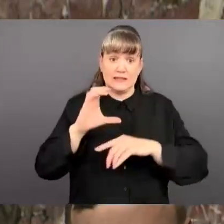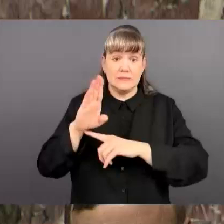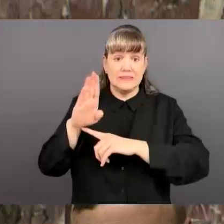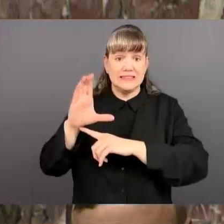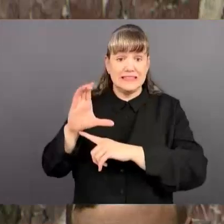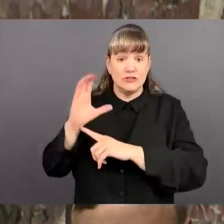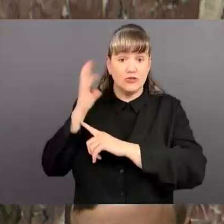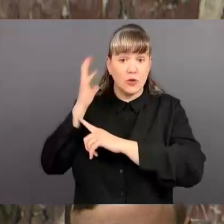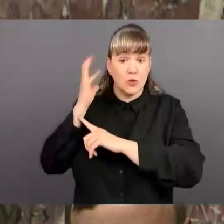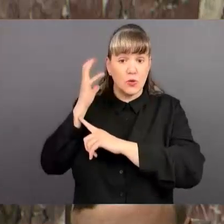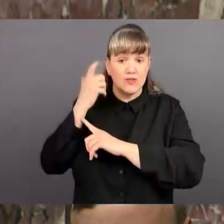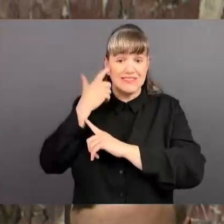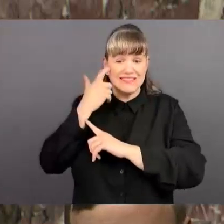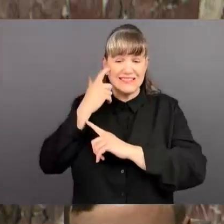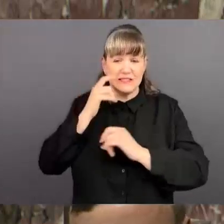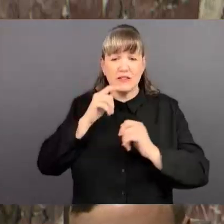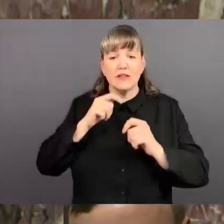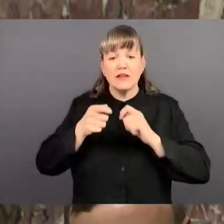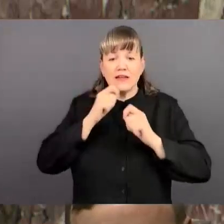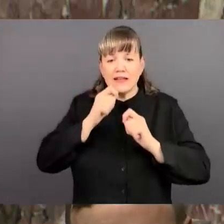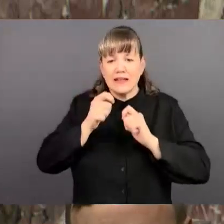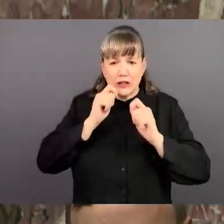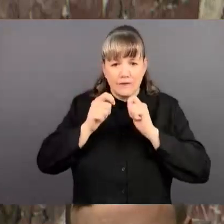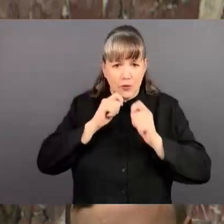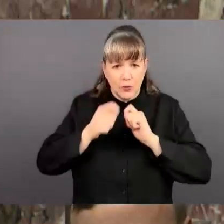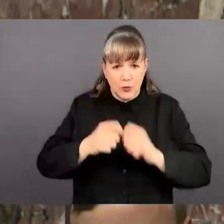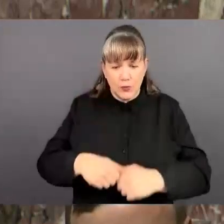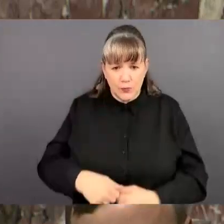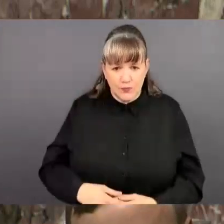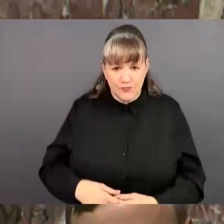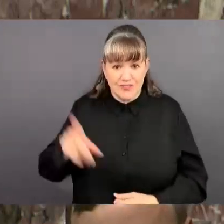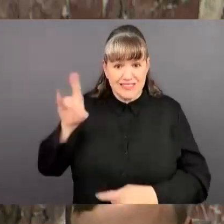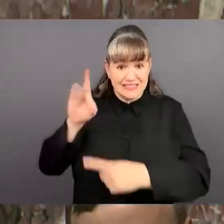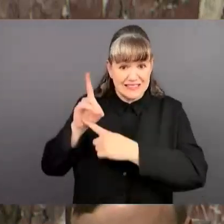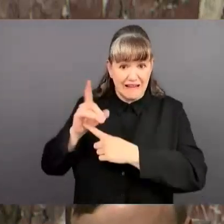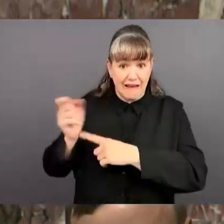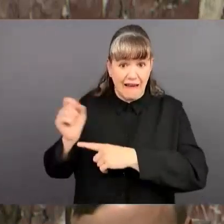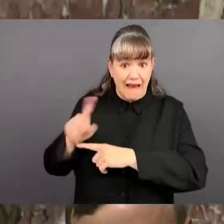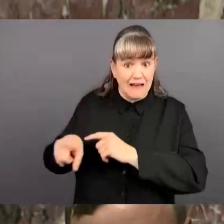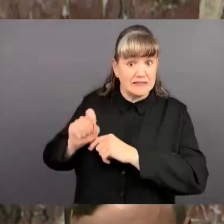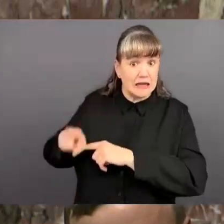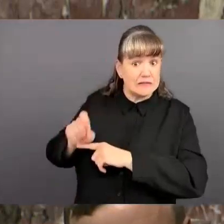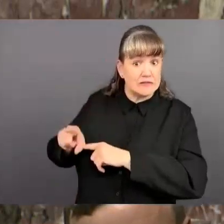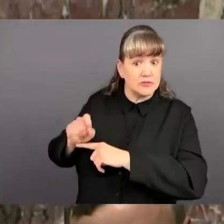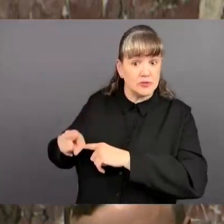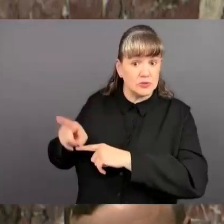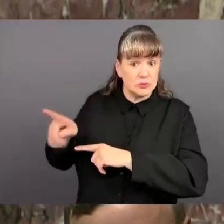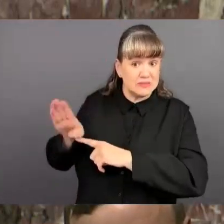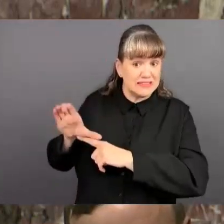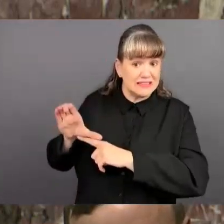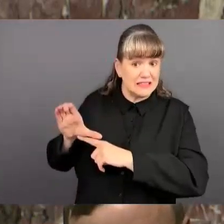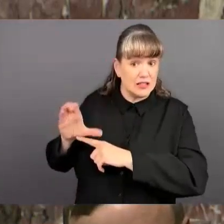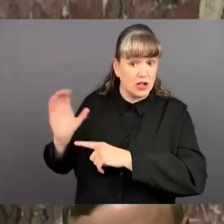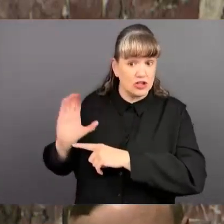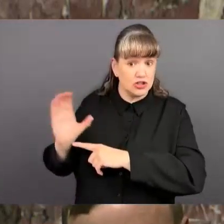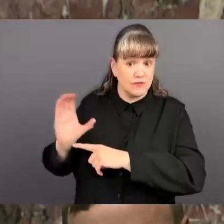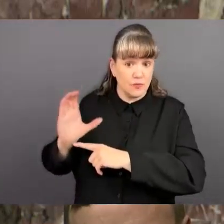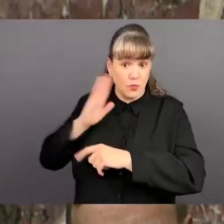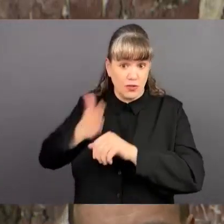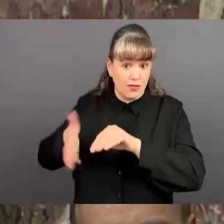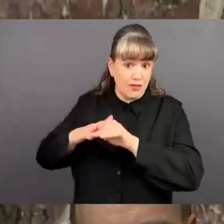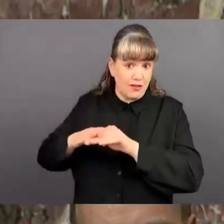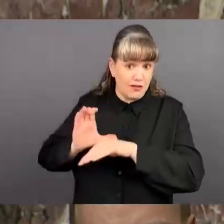asked repeatedly if she would increase and if the BC Conservatives would increase funding to education, do you know what the member